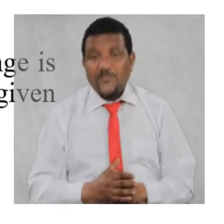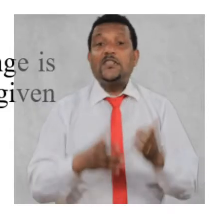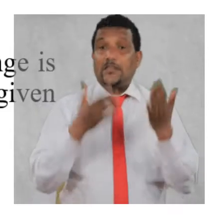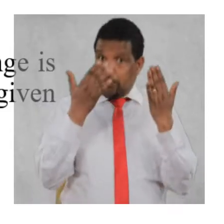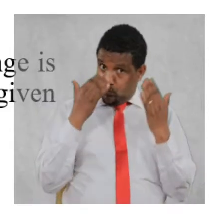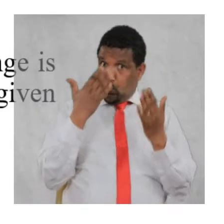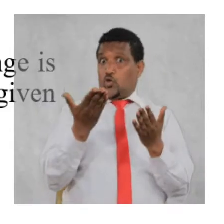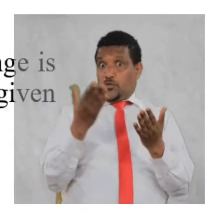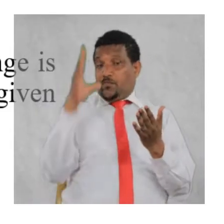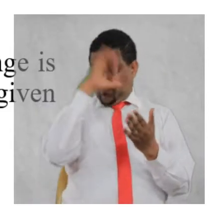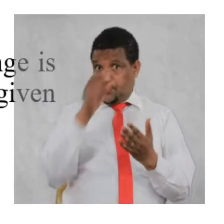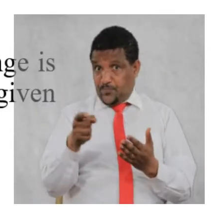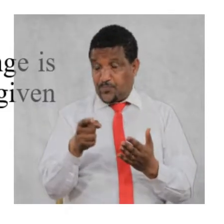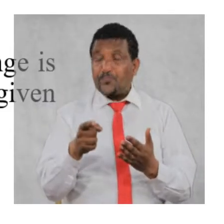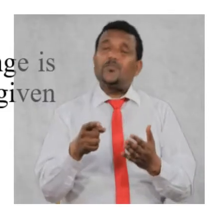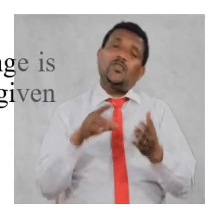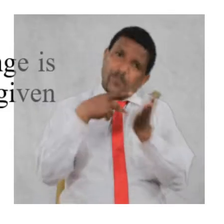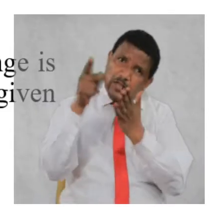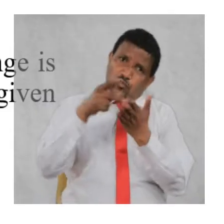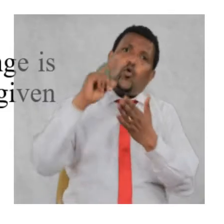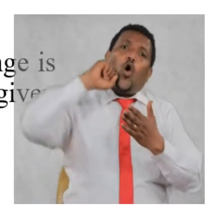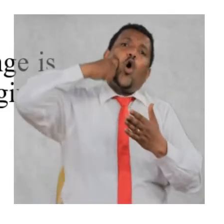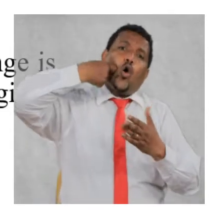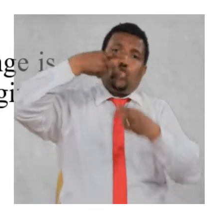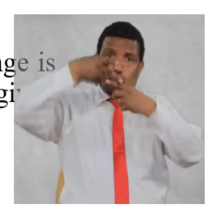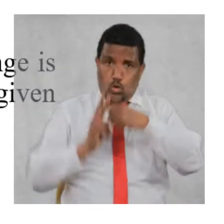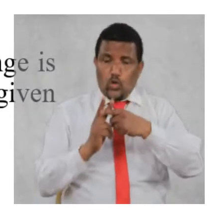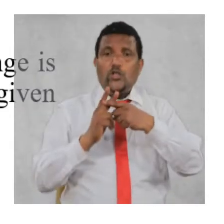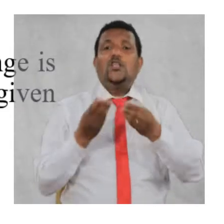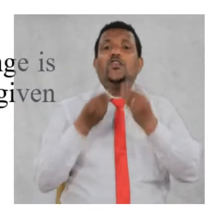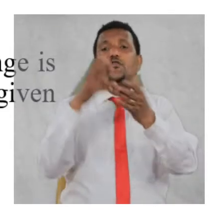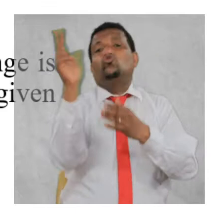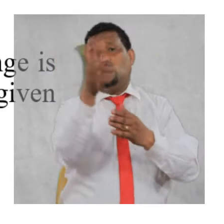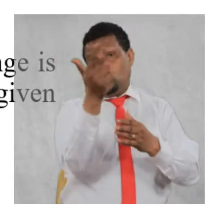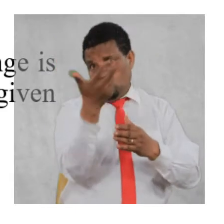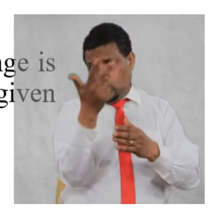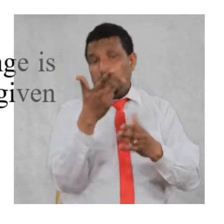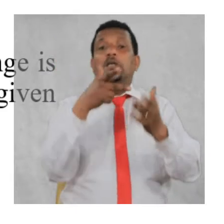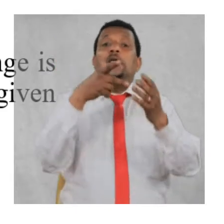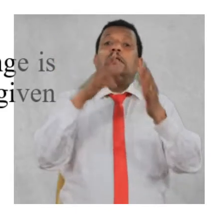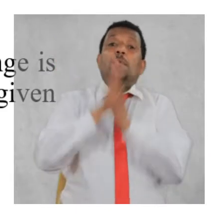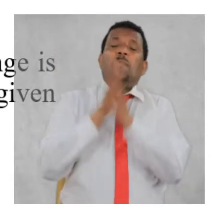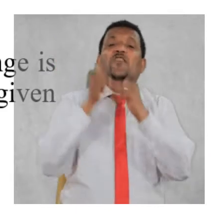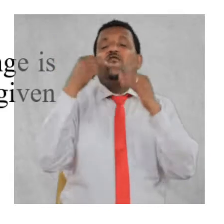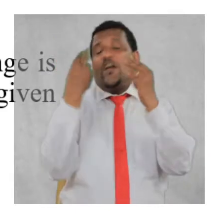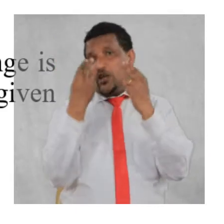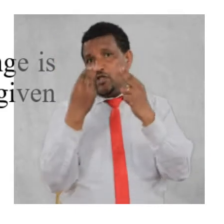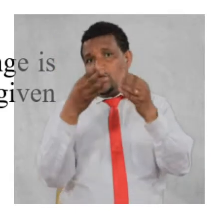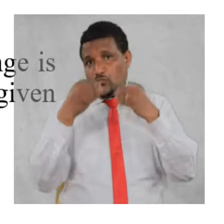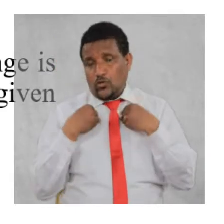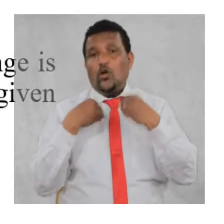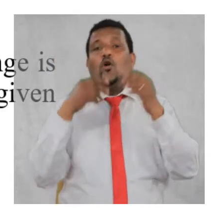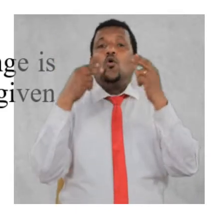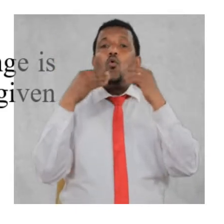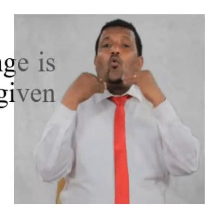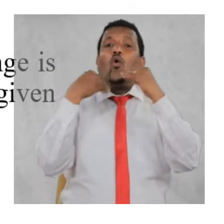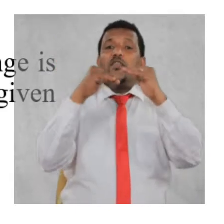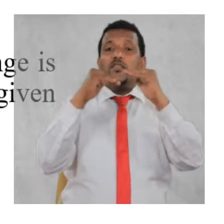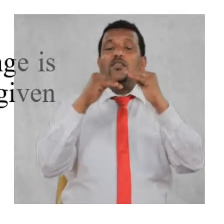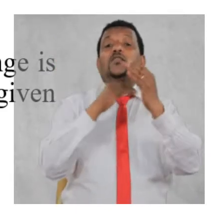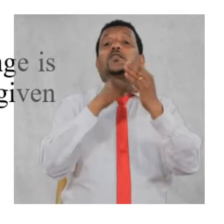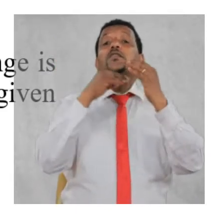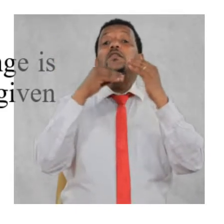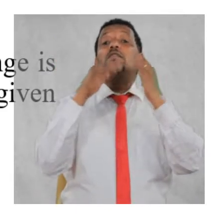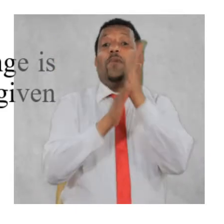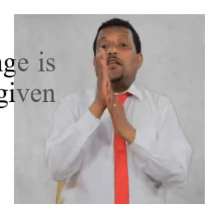Suppose price of a kilogram of orange is given, which is 3 birr, and the demand function is given as quantity demand, which is equal to 18 minus